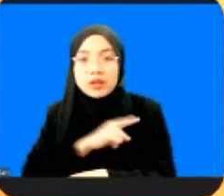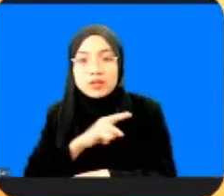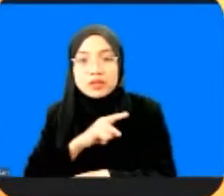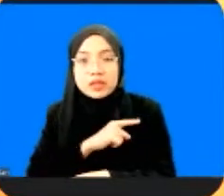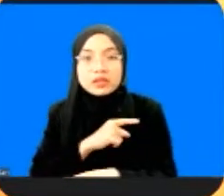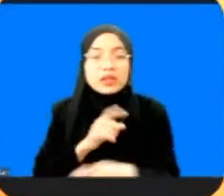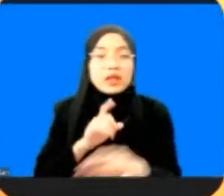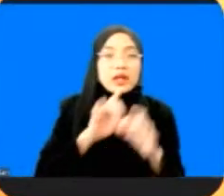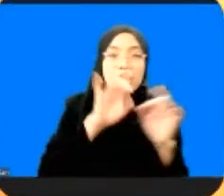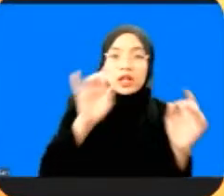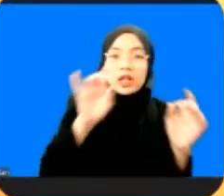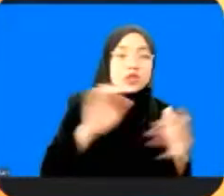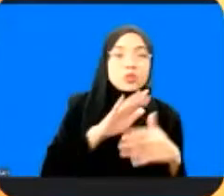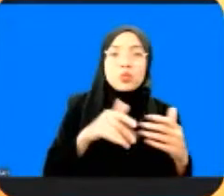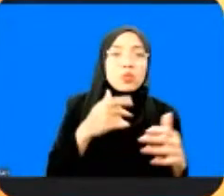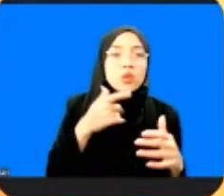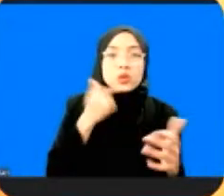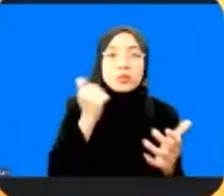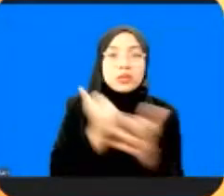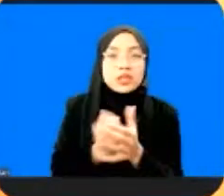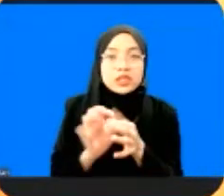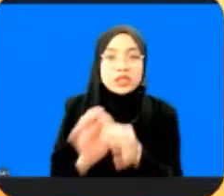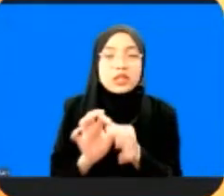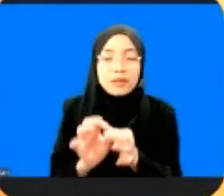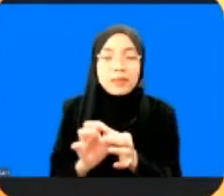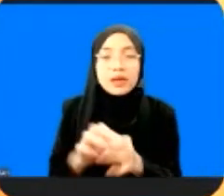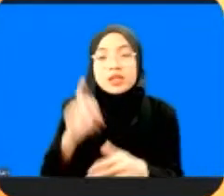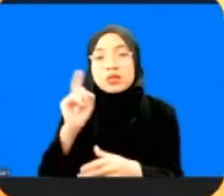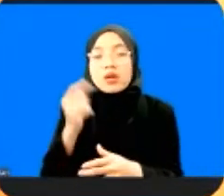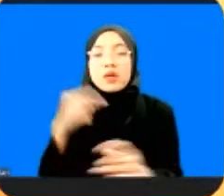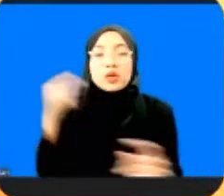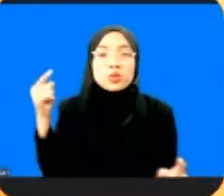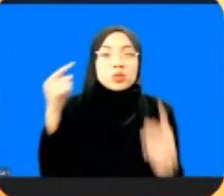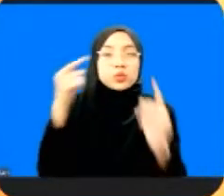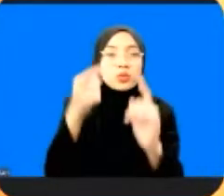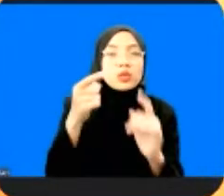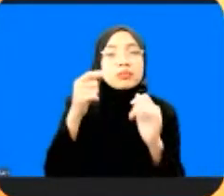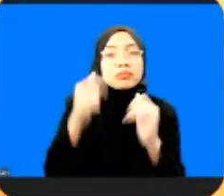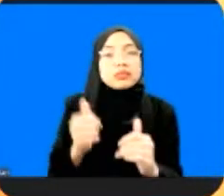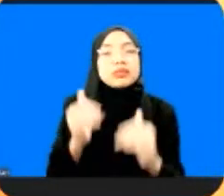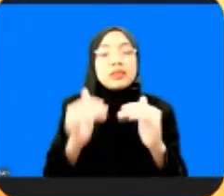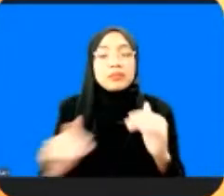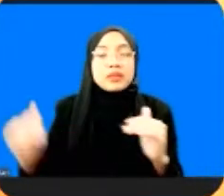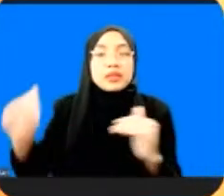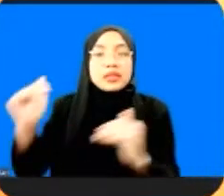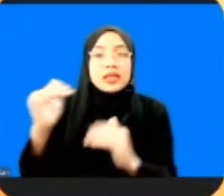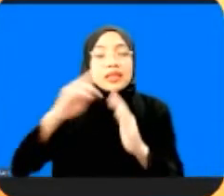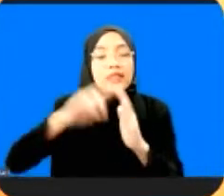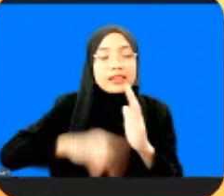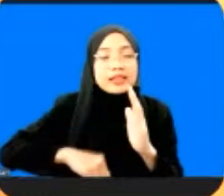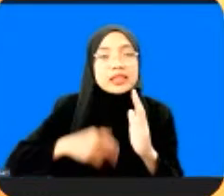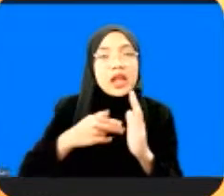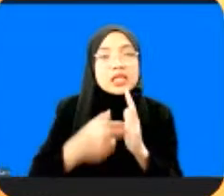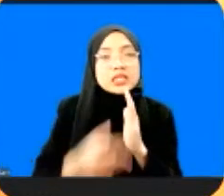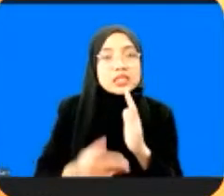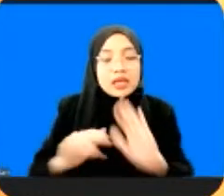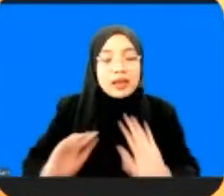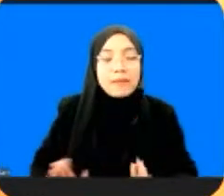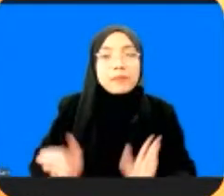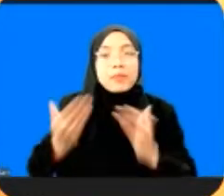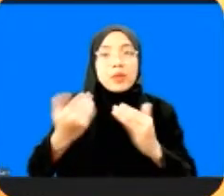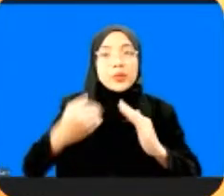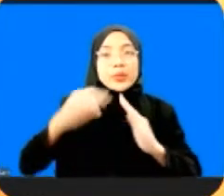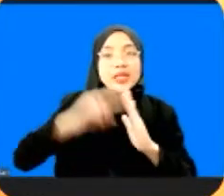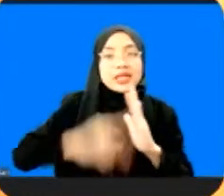aim should be really to improve digital literacy, to build a more digitally resilient